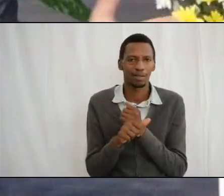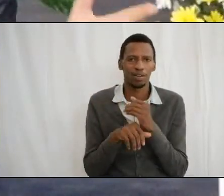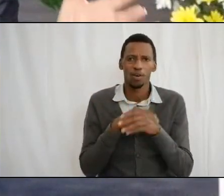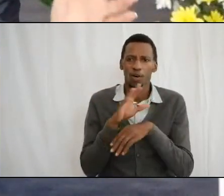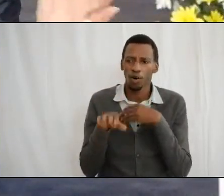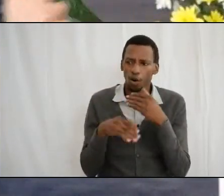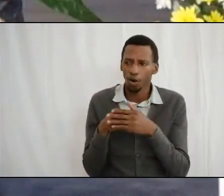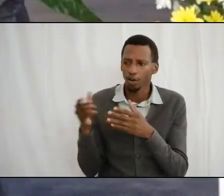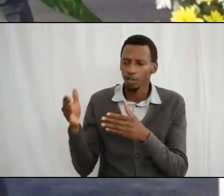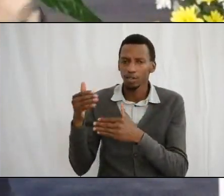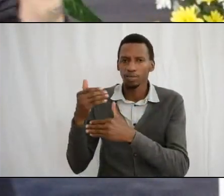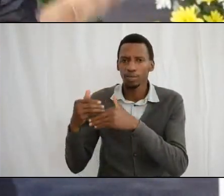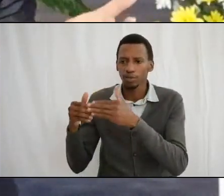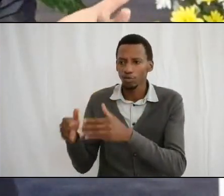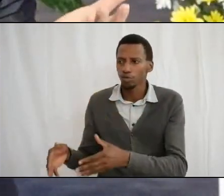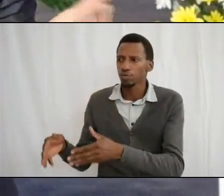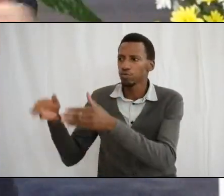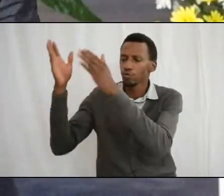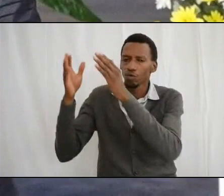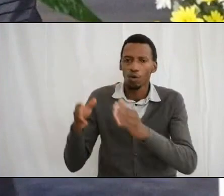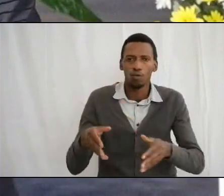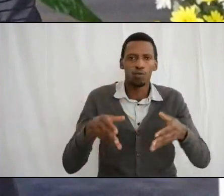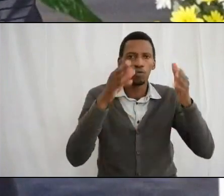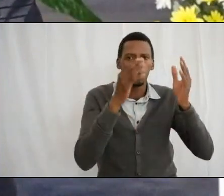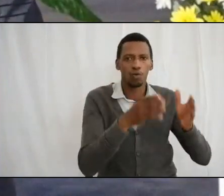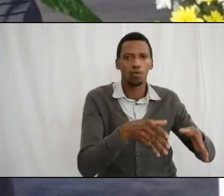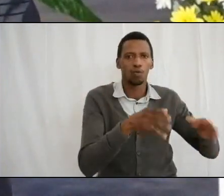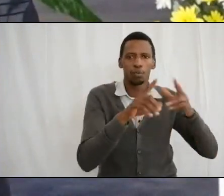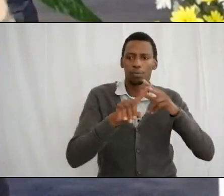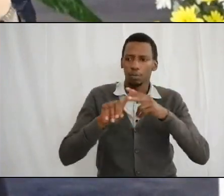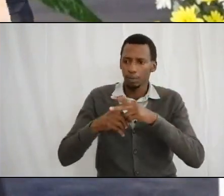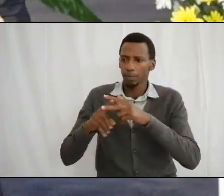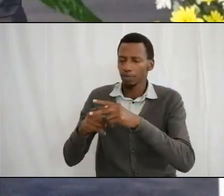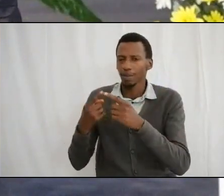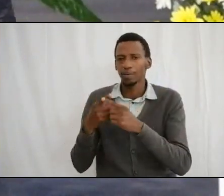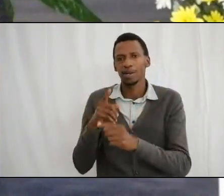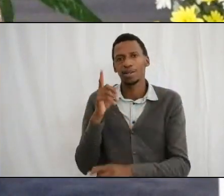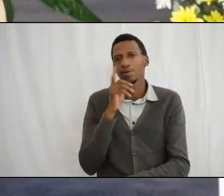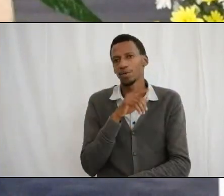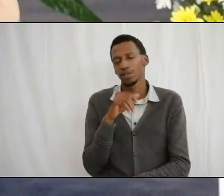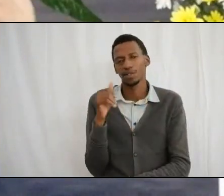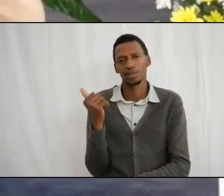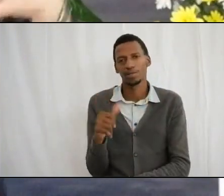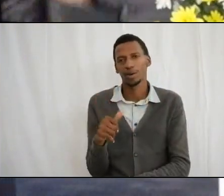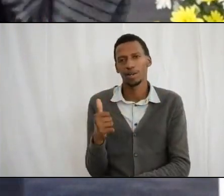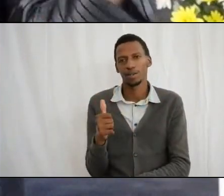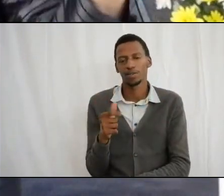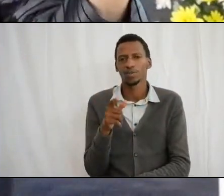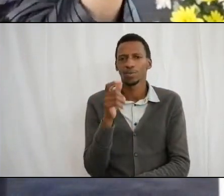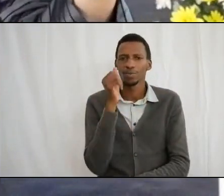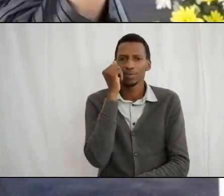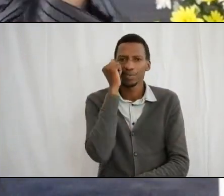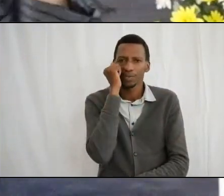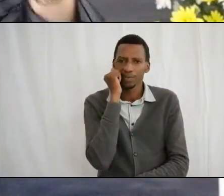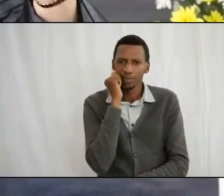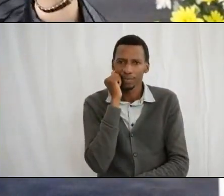had been started and they were unfinished. And it makes you so sad when you realize that somebody started